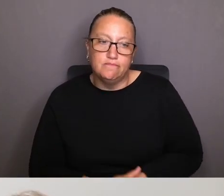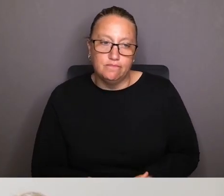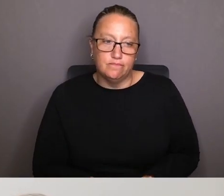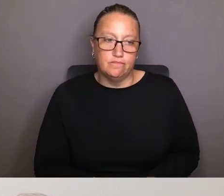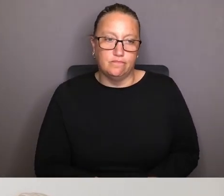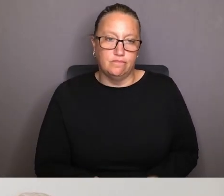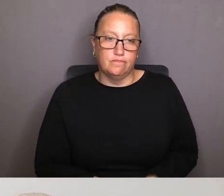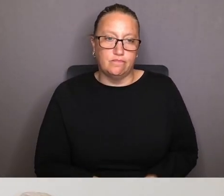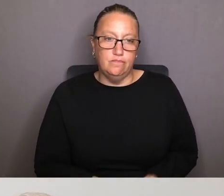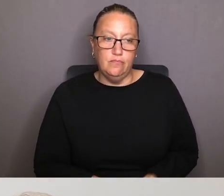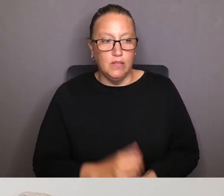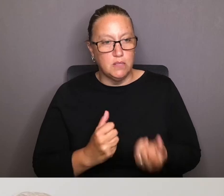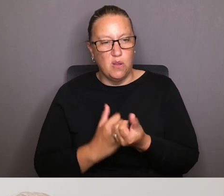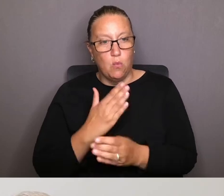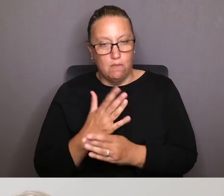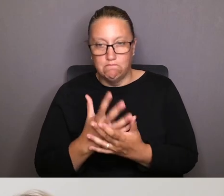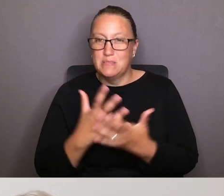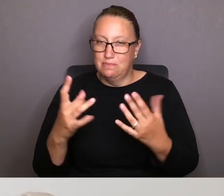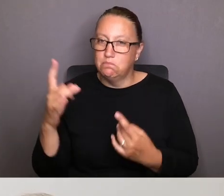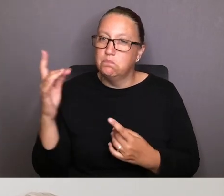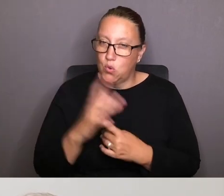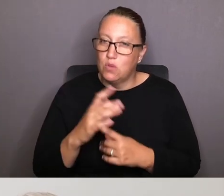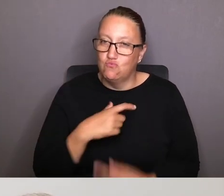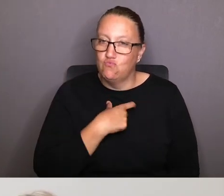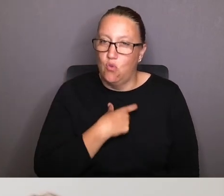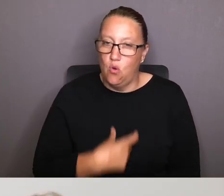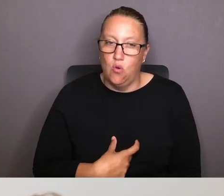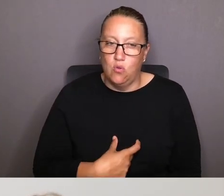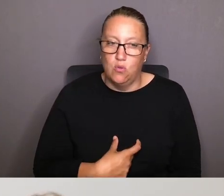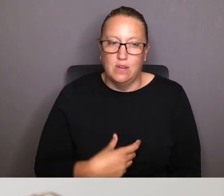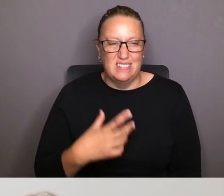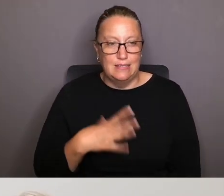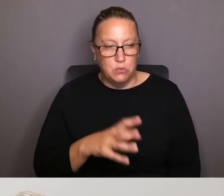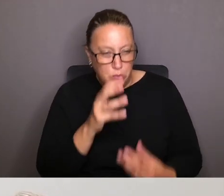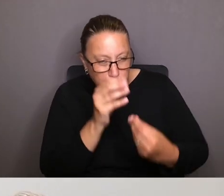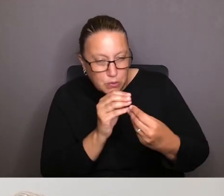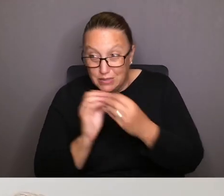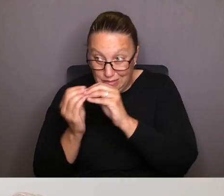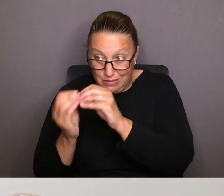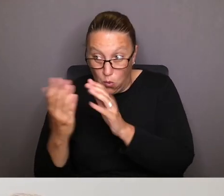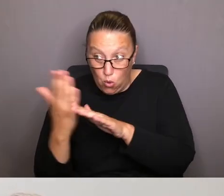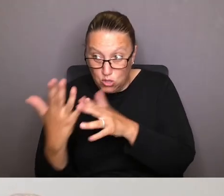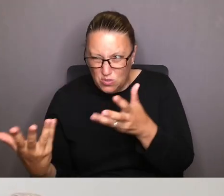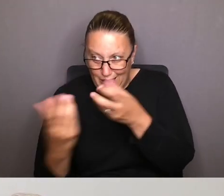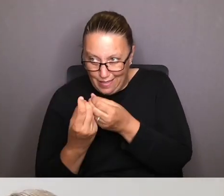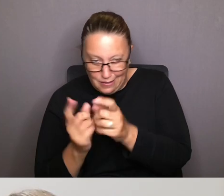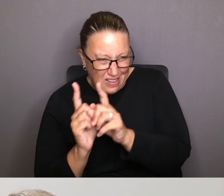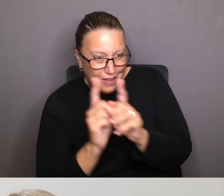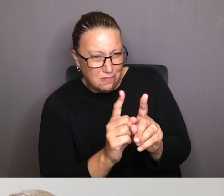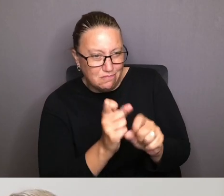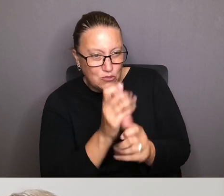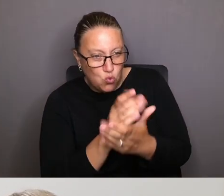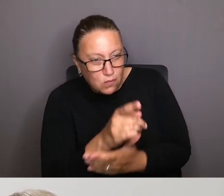role, and we may need to work together very closely to meet the needs of a client or a consumer, but the client-consumer is always number one.